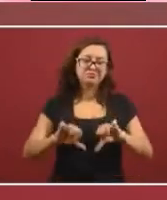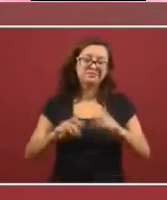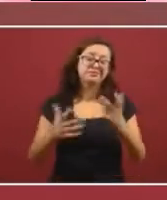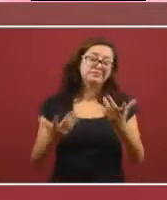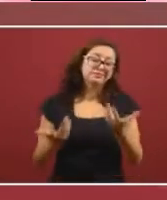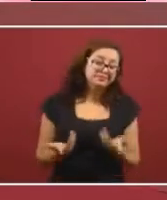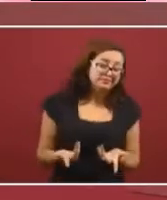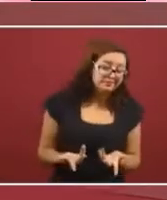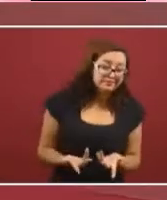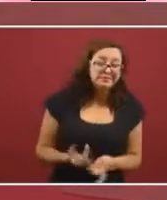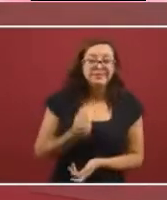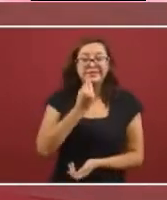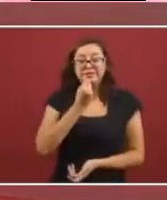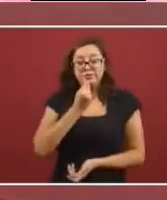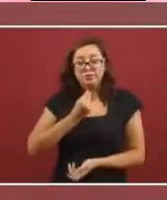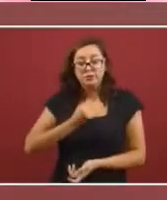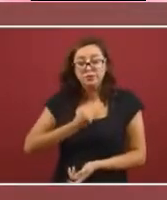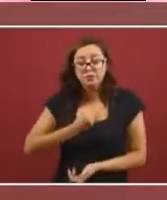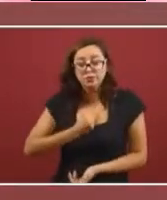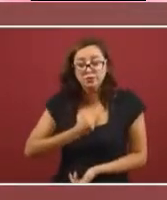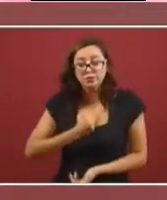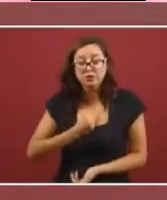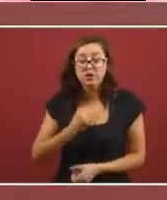Because we're being cautious